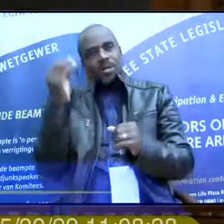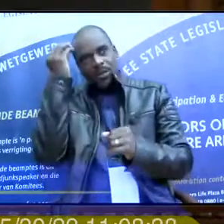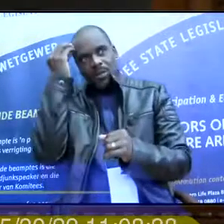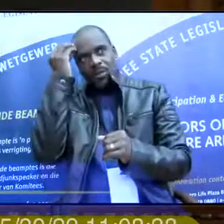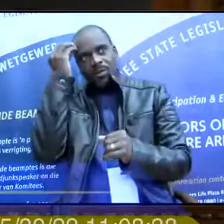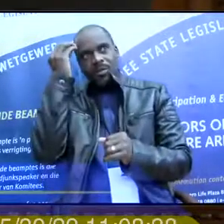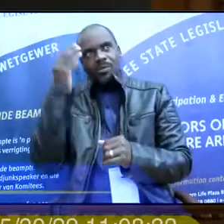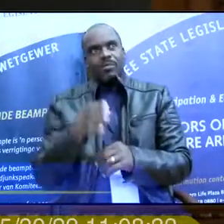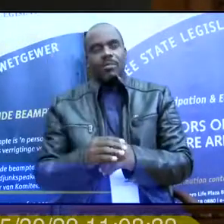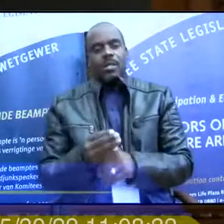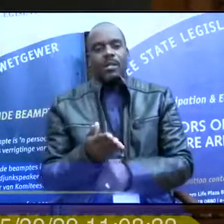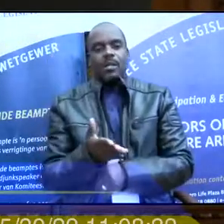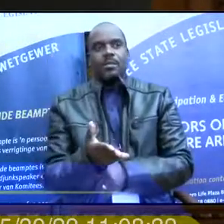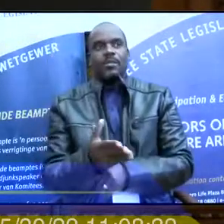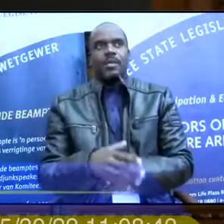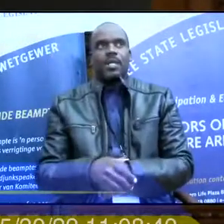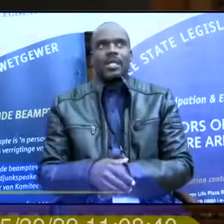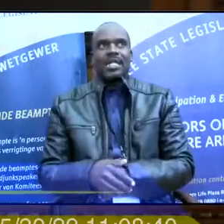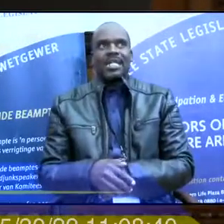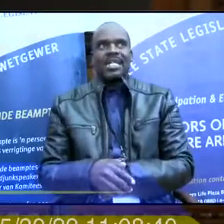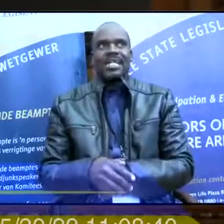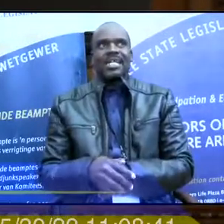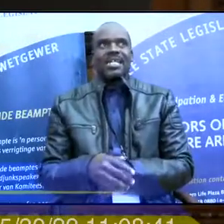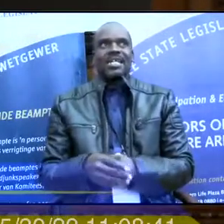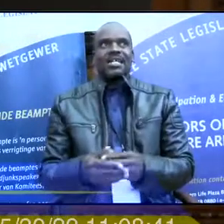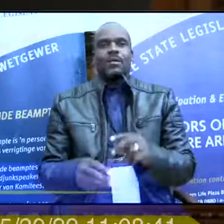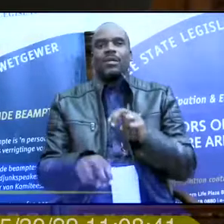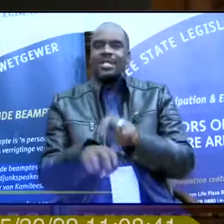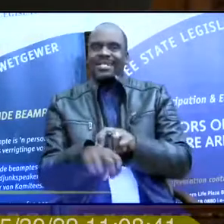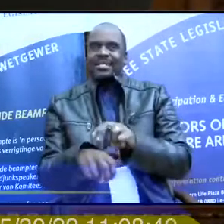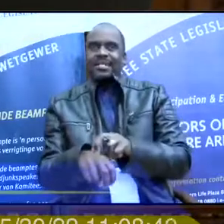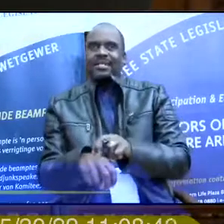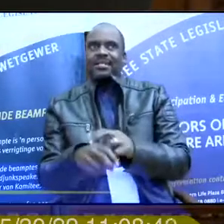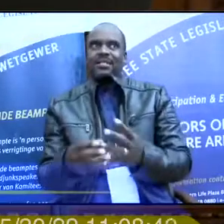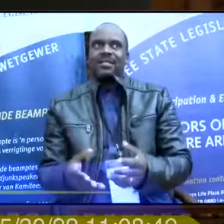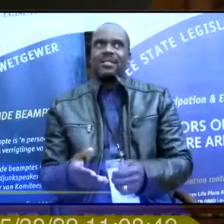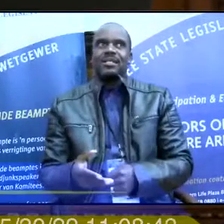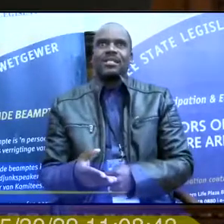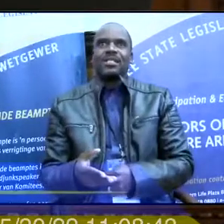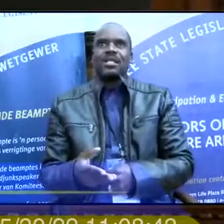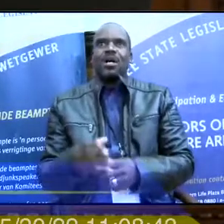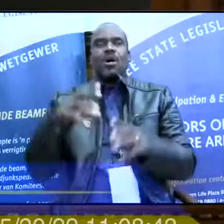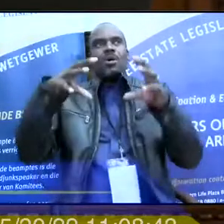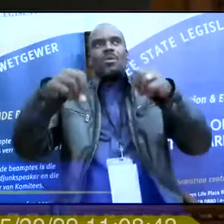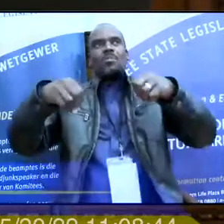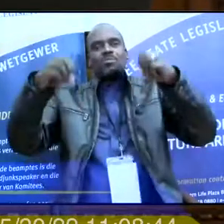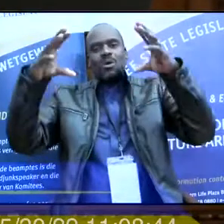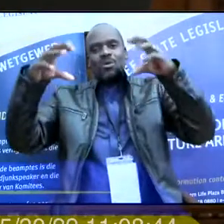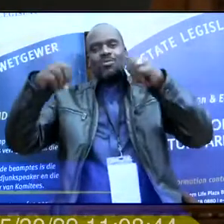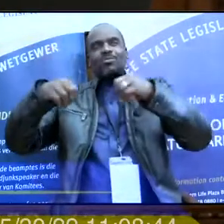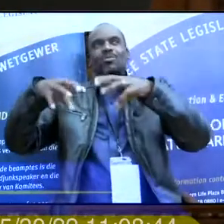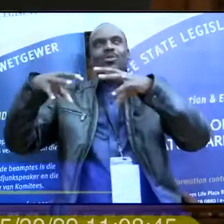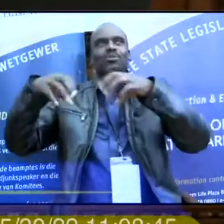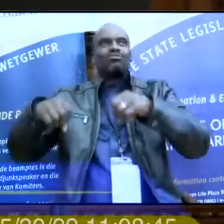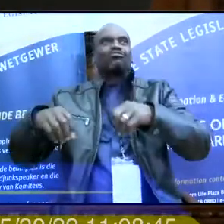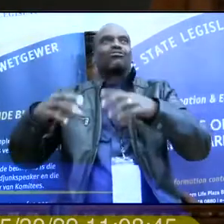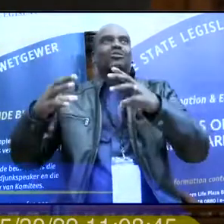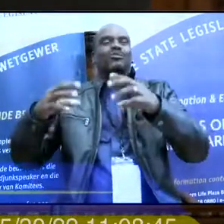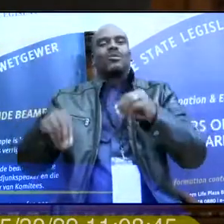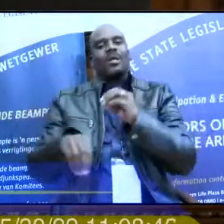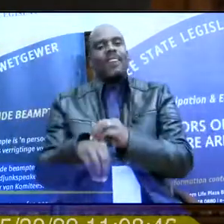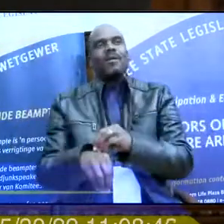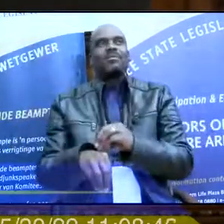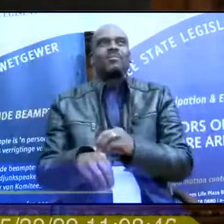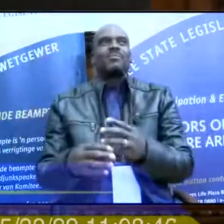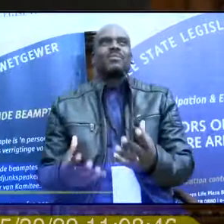associated with growing gross government debts low cheating for the effects that it has on our productive